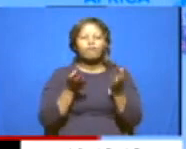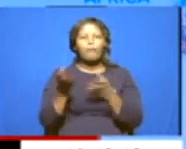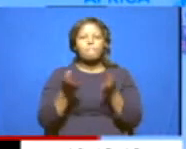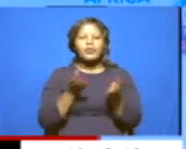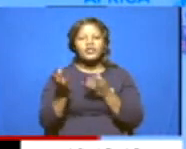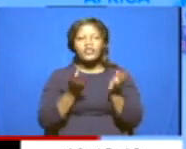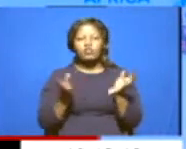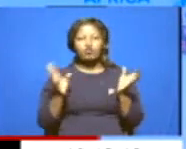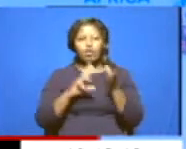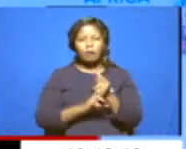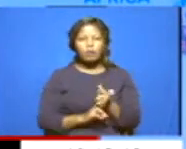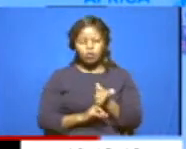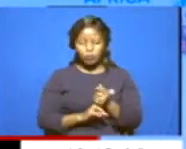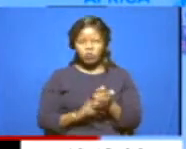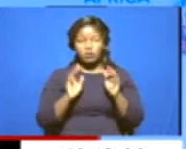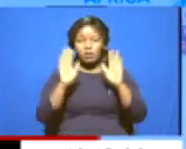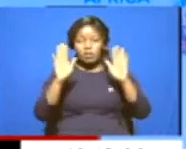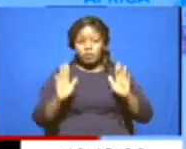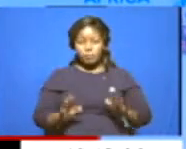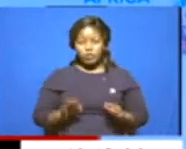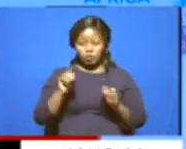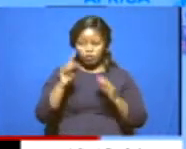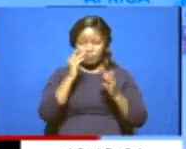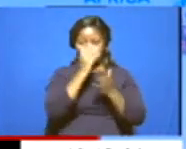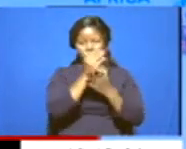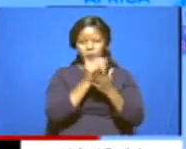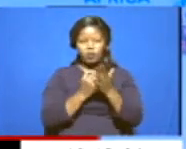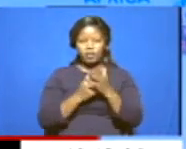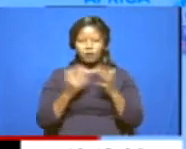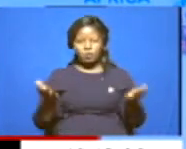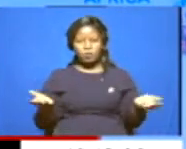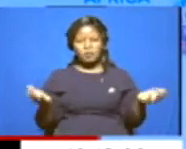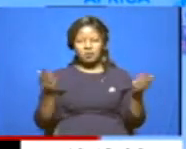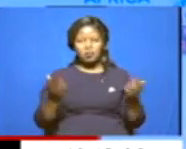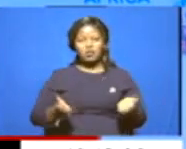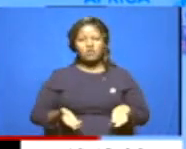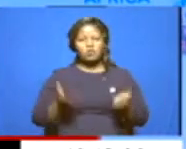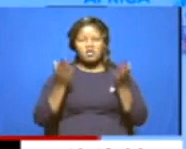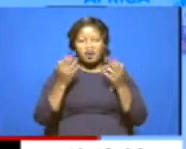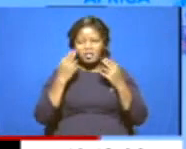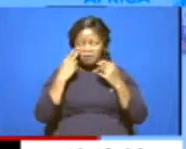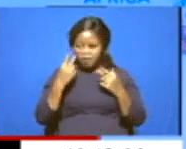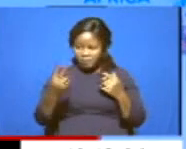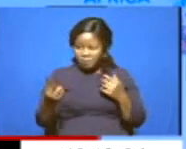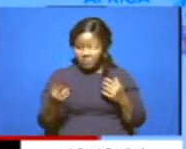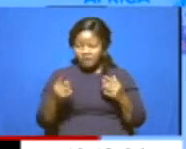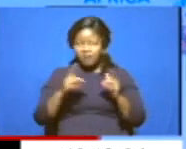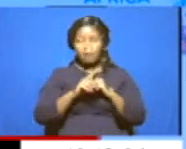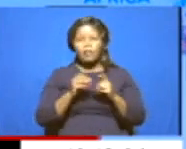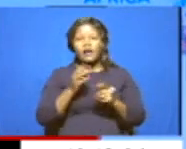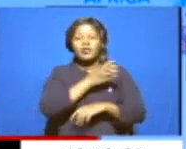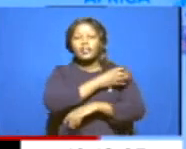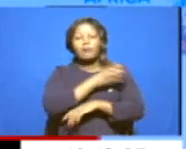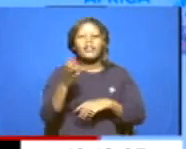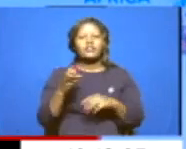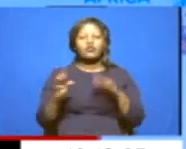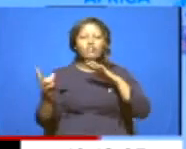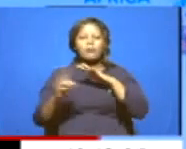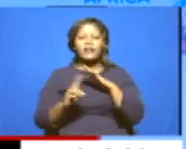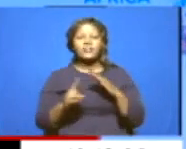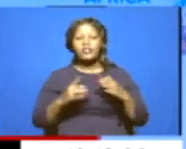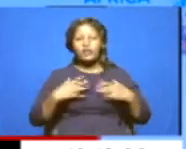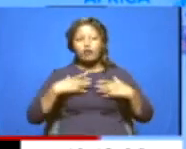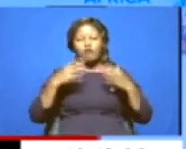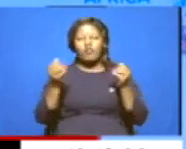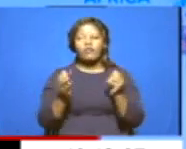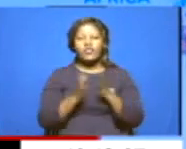The significance of these initiatives is to enhance visibility and capacities of the Ministry of Health and its